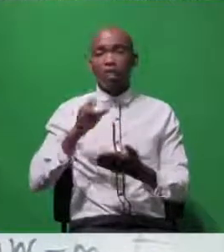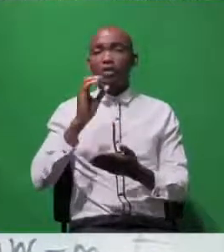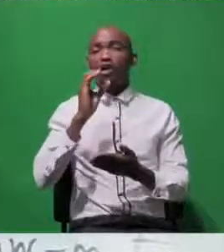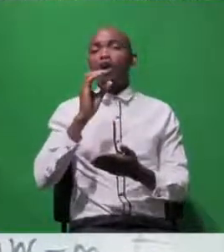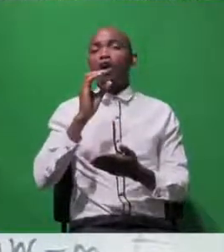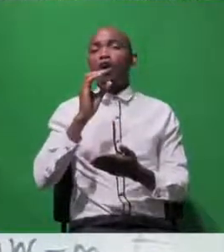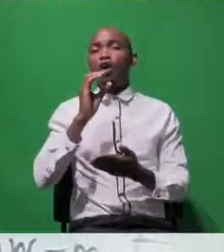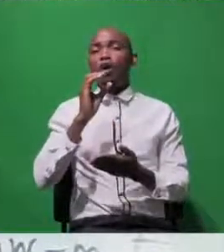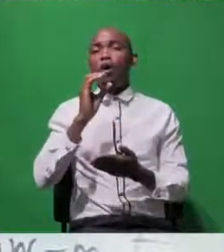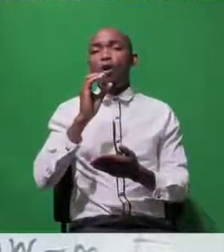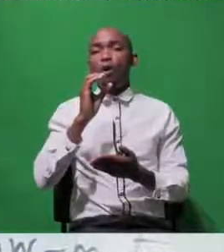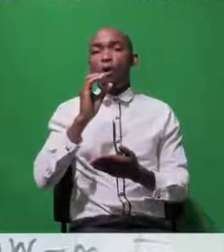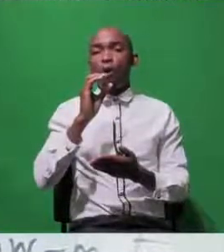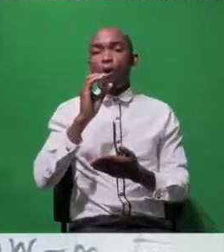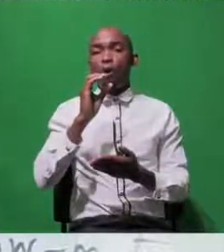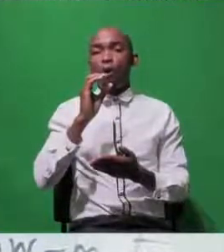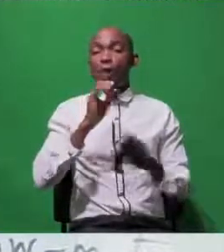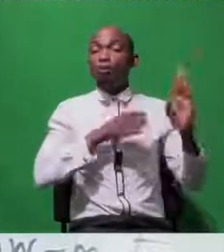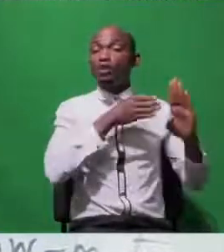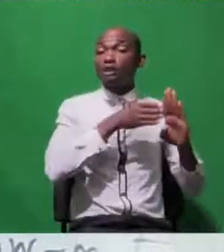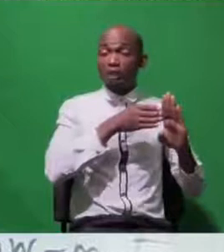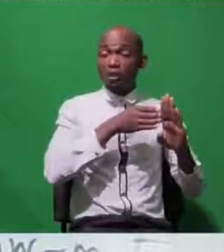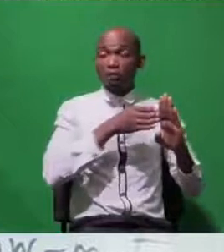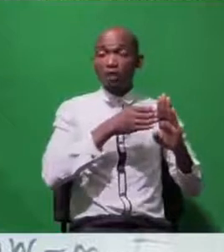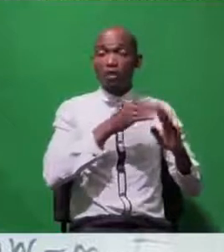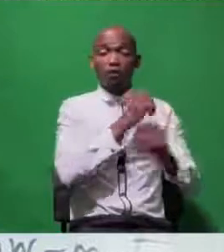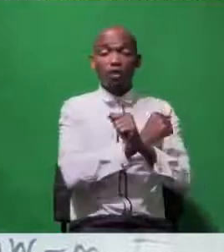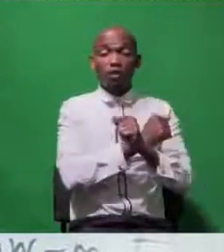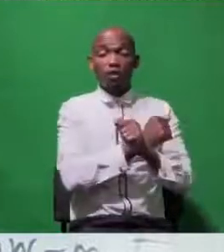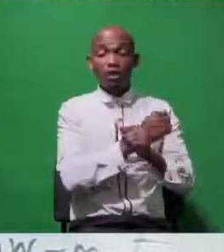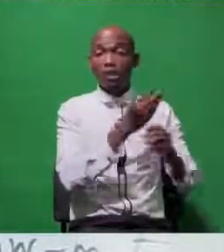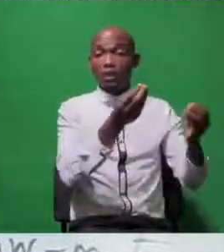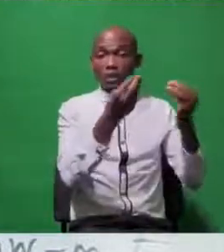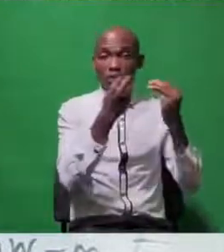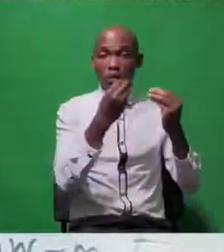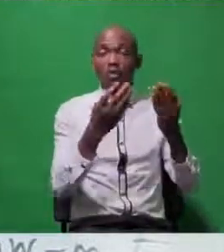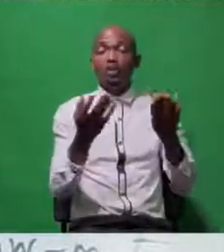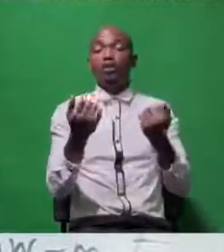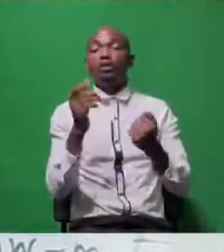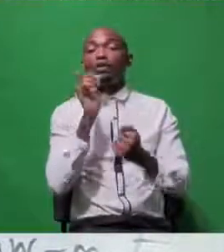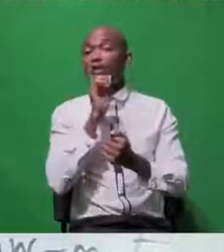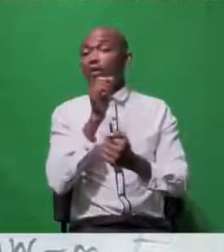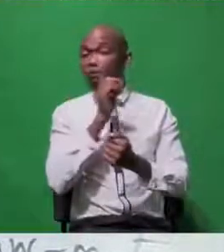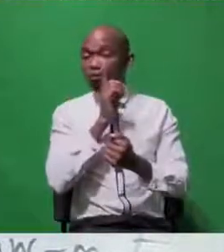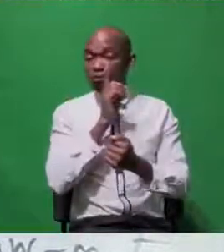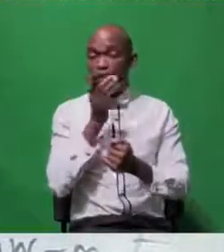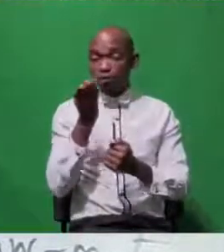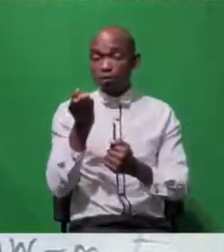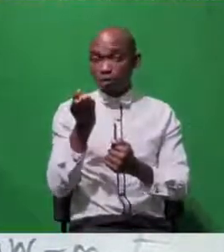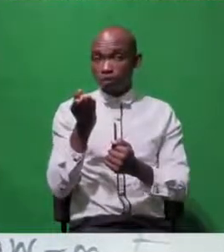colonial education, you can be able to attempt such question by describing